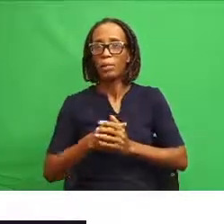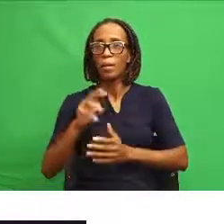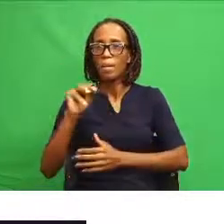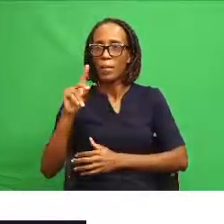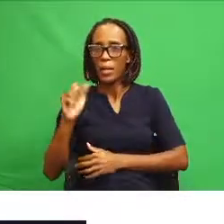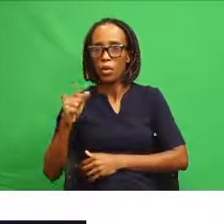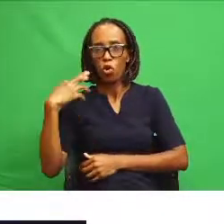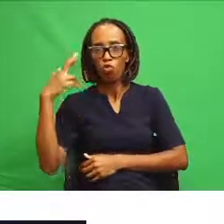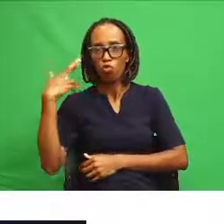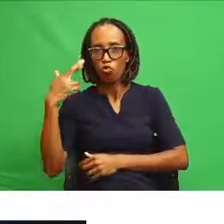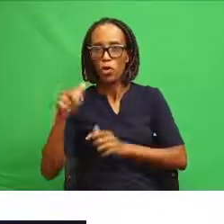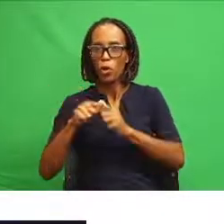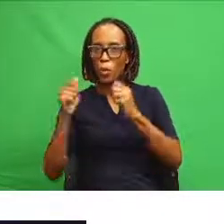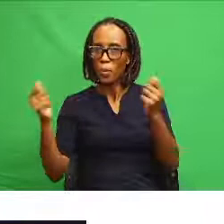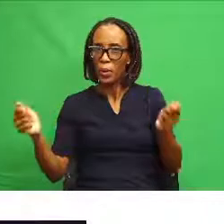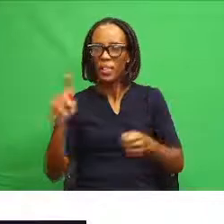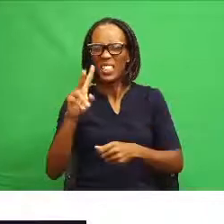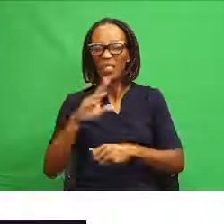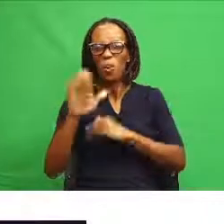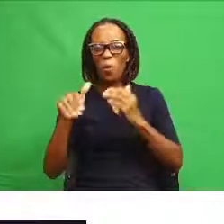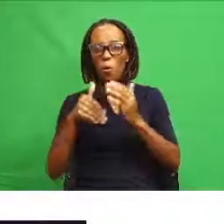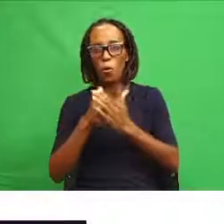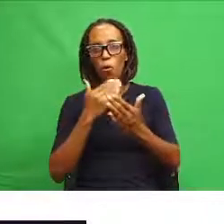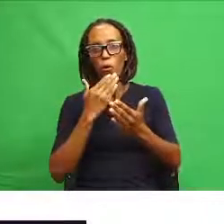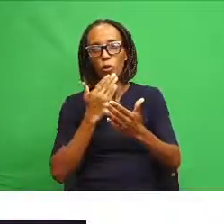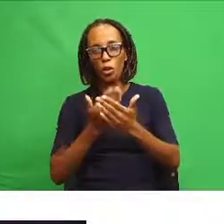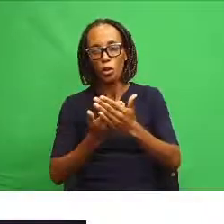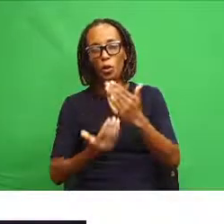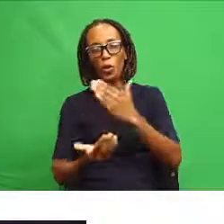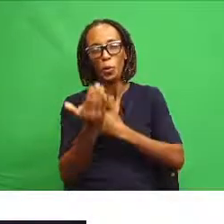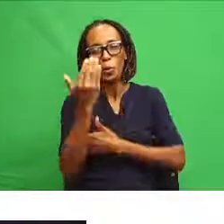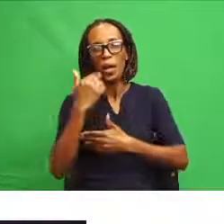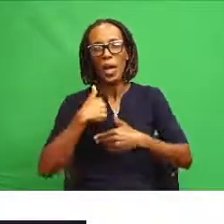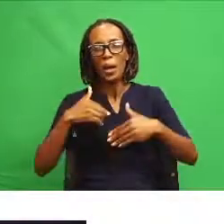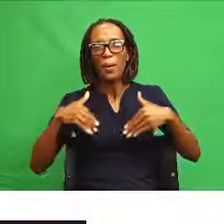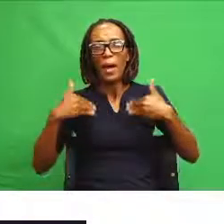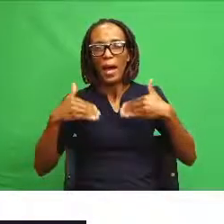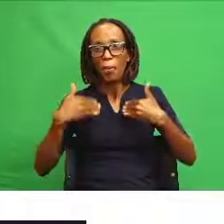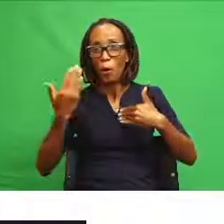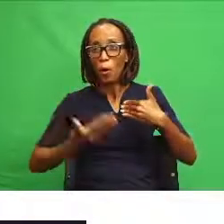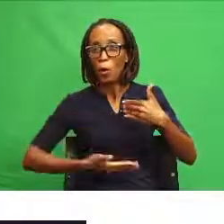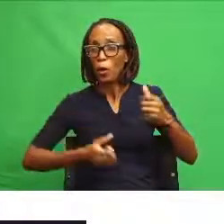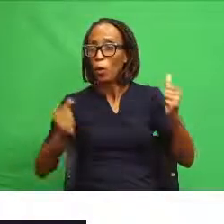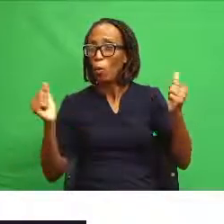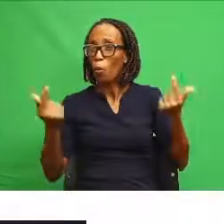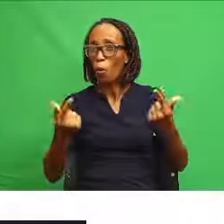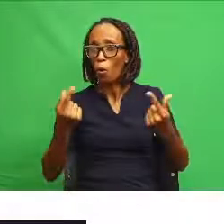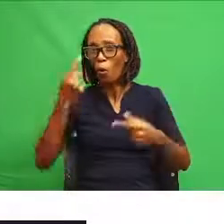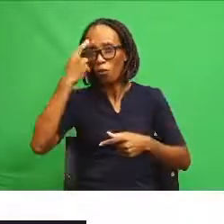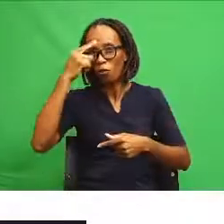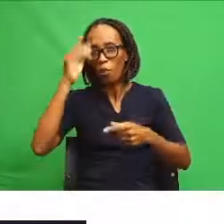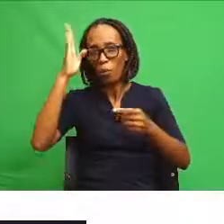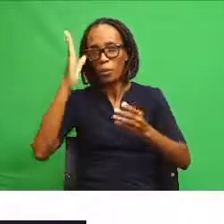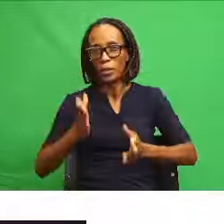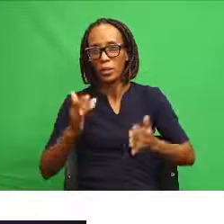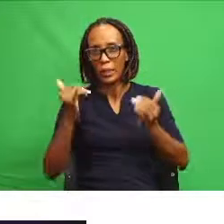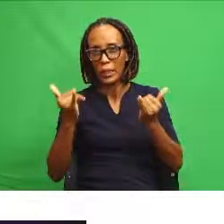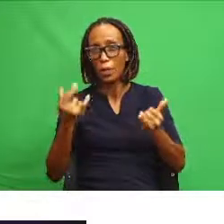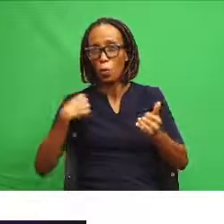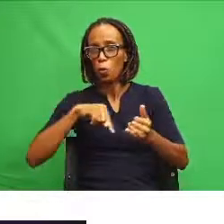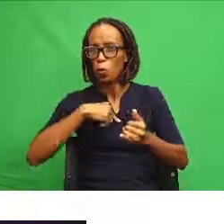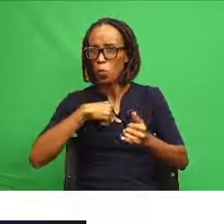and gentlemen. Good morning. It brings me great pleasure to welcome you to today's webinar as we